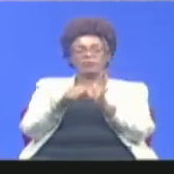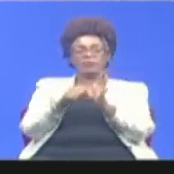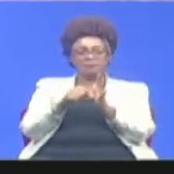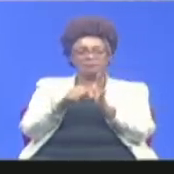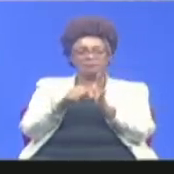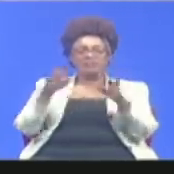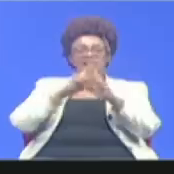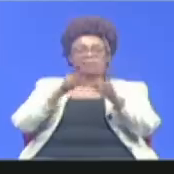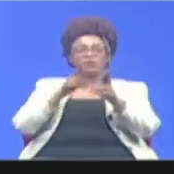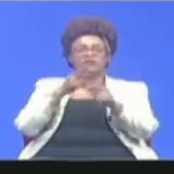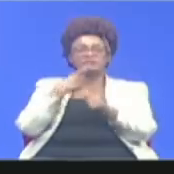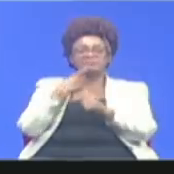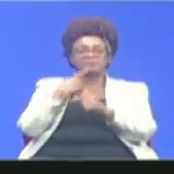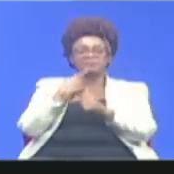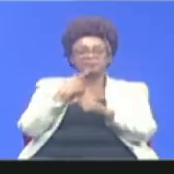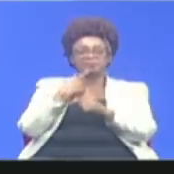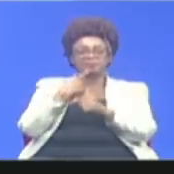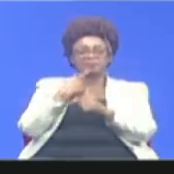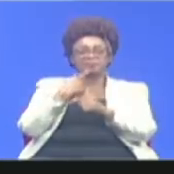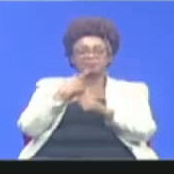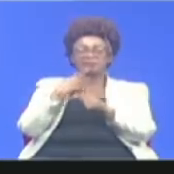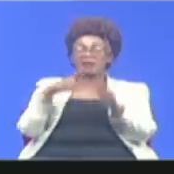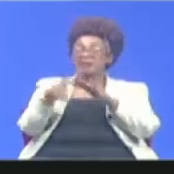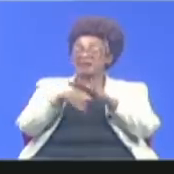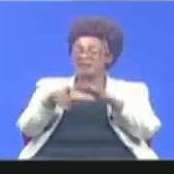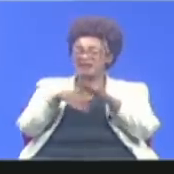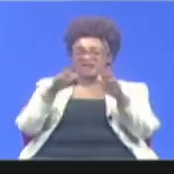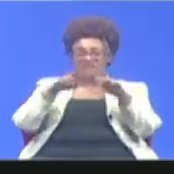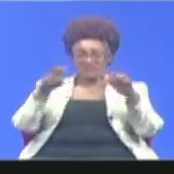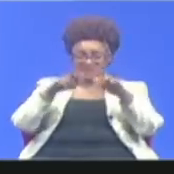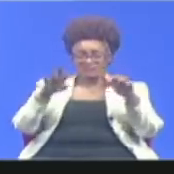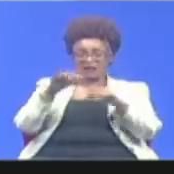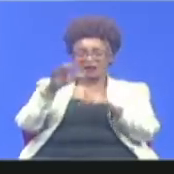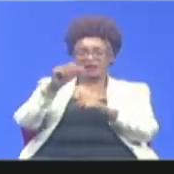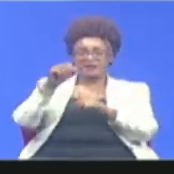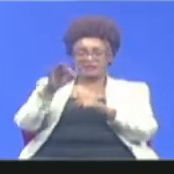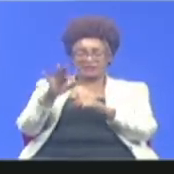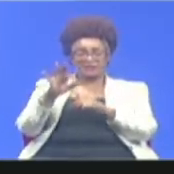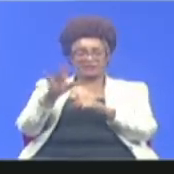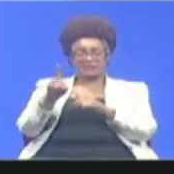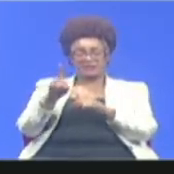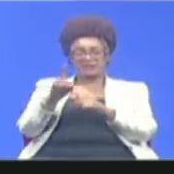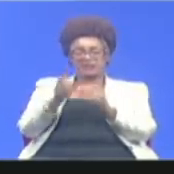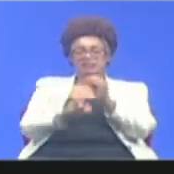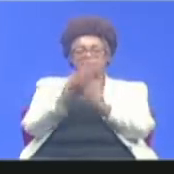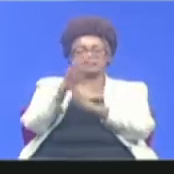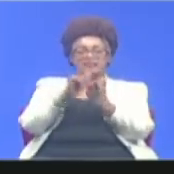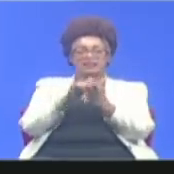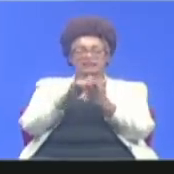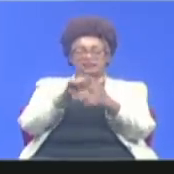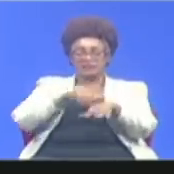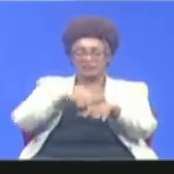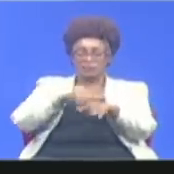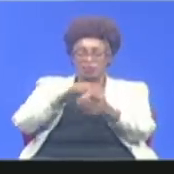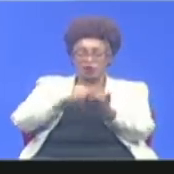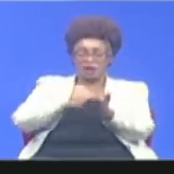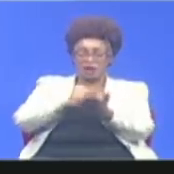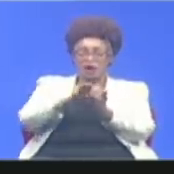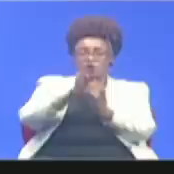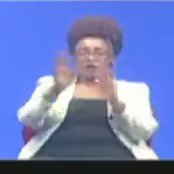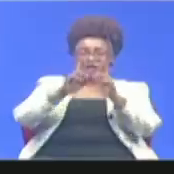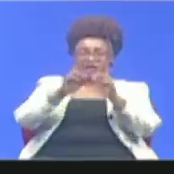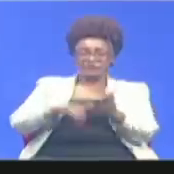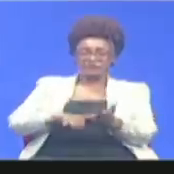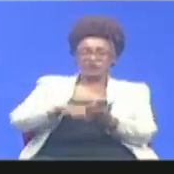report says, and I quote, "Preliminary investigations by AAID established that while on ground roll for takeoff, the